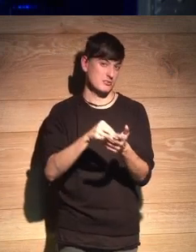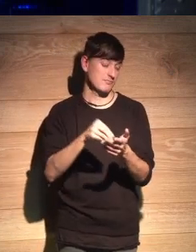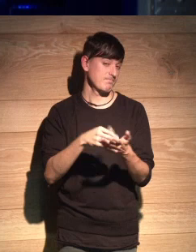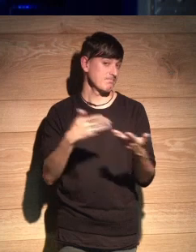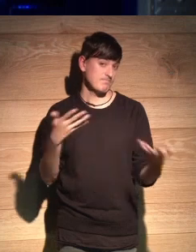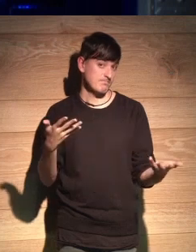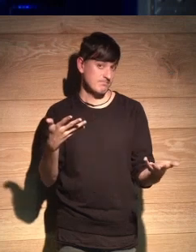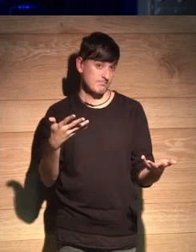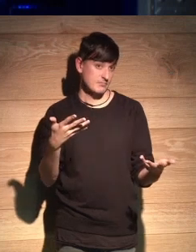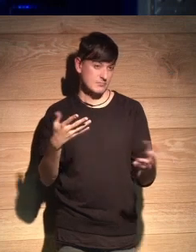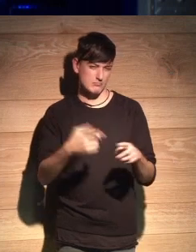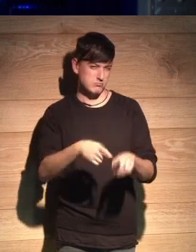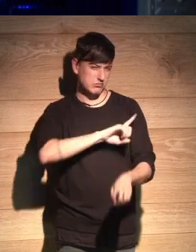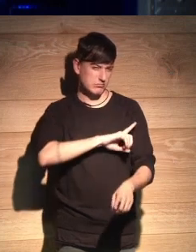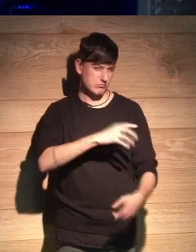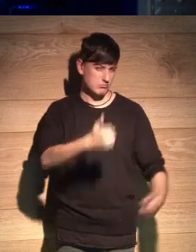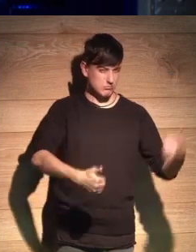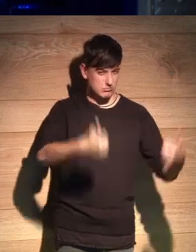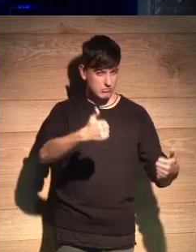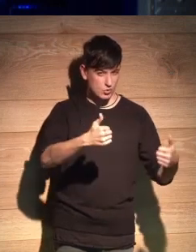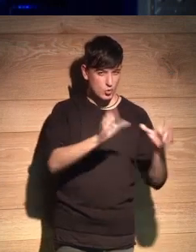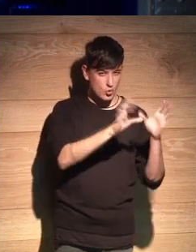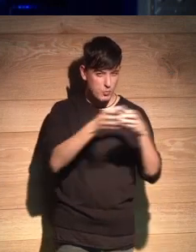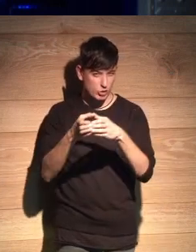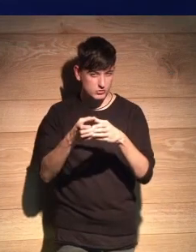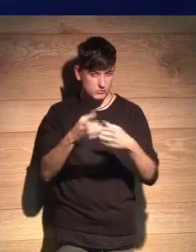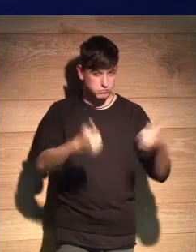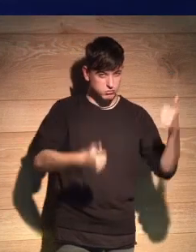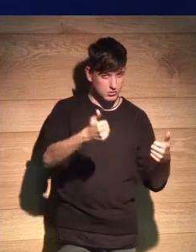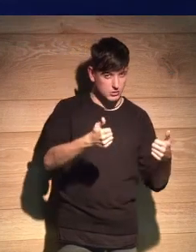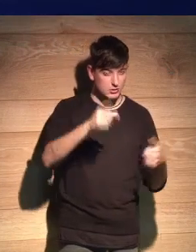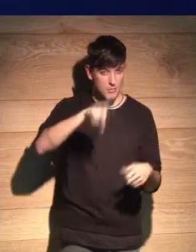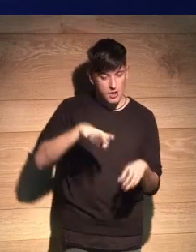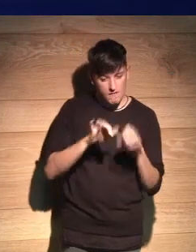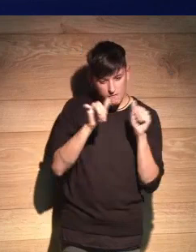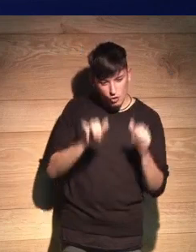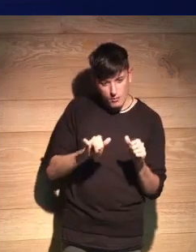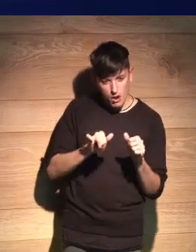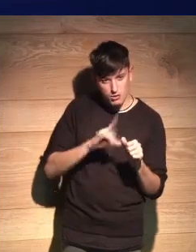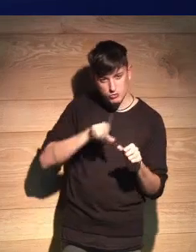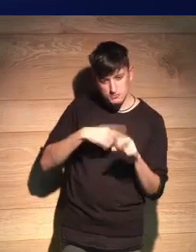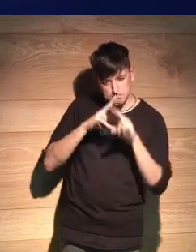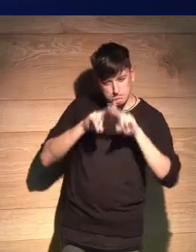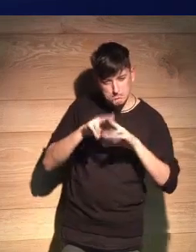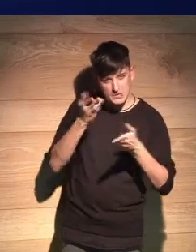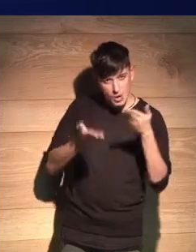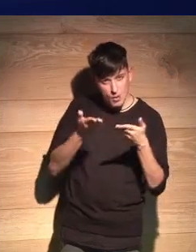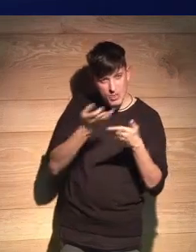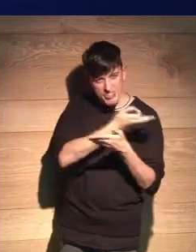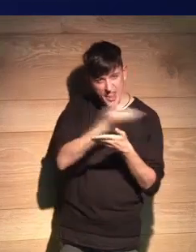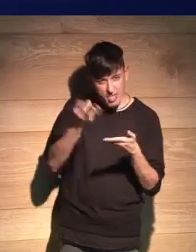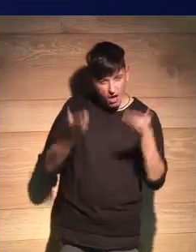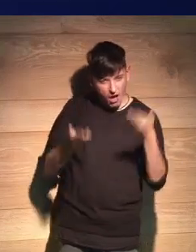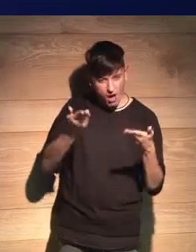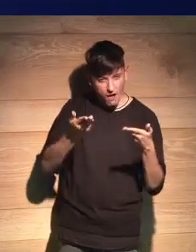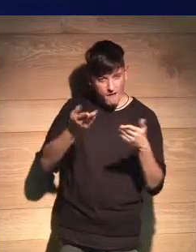scientific world where extreme competition between groups and the way we